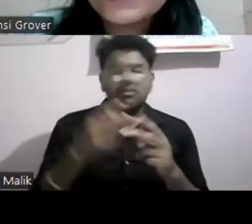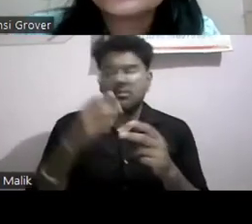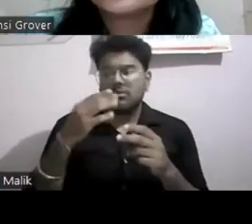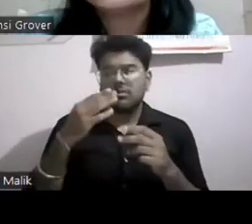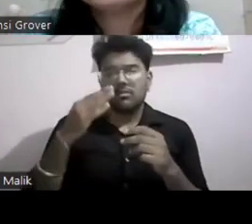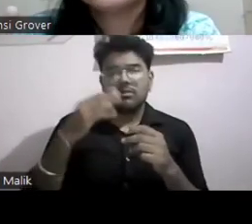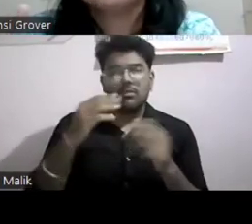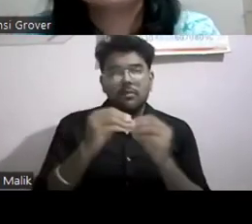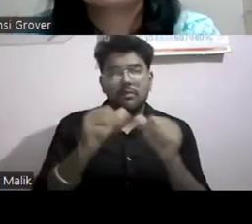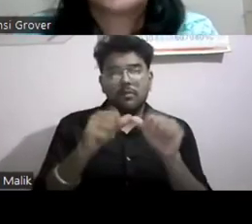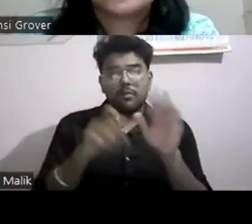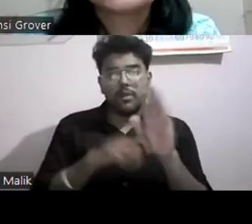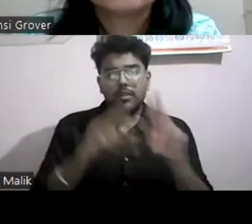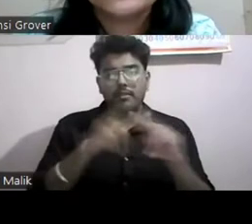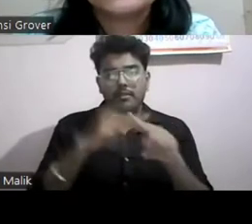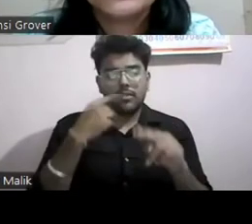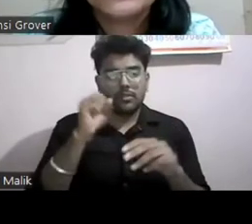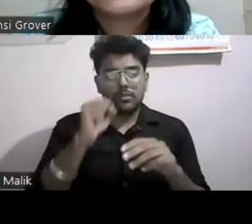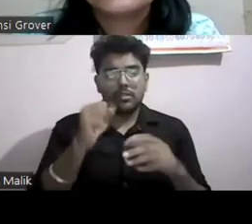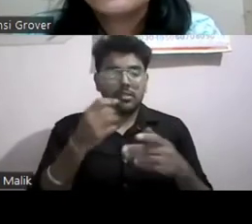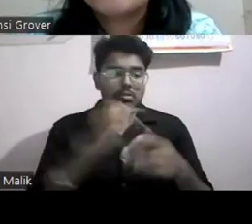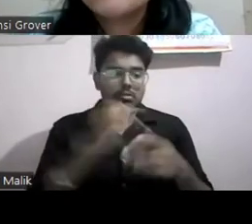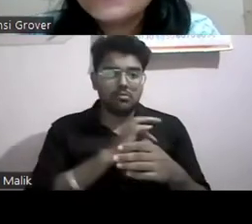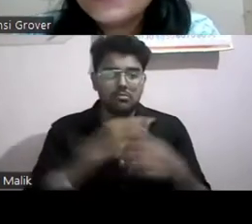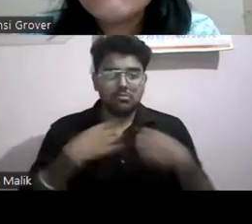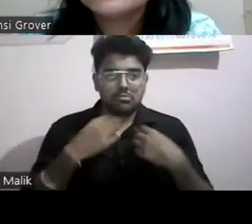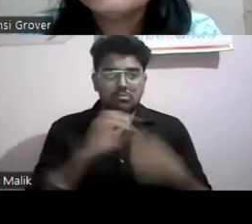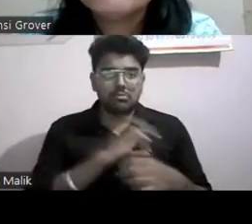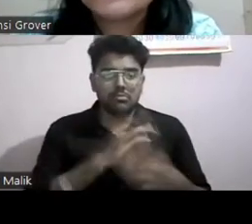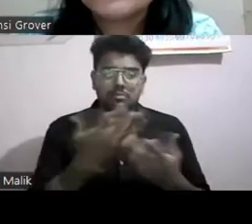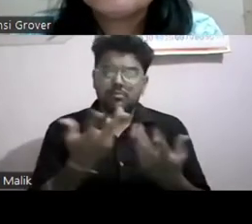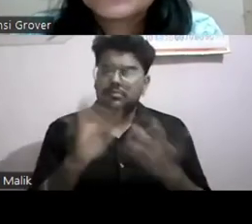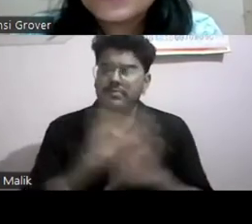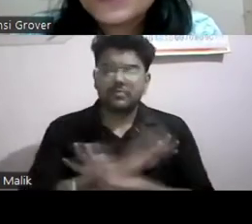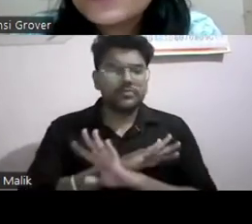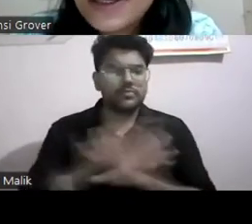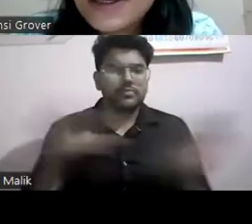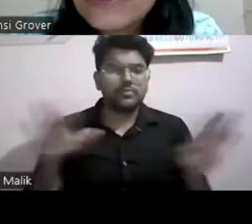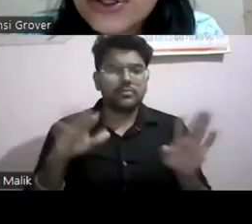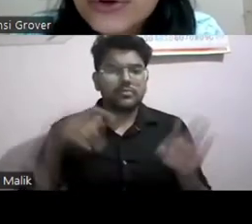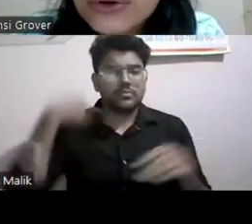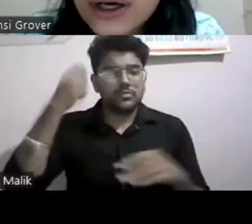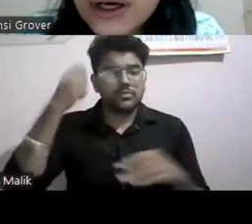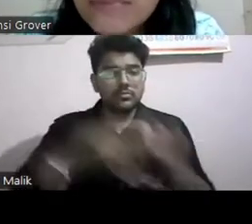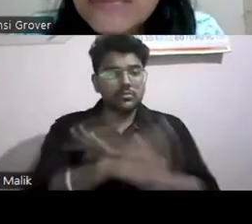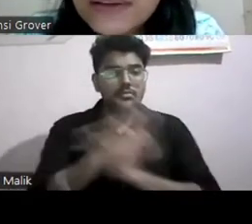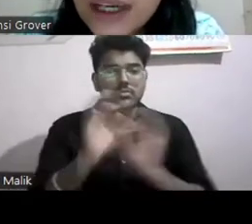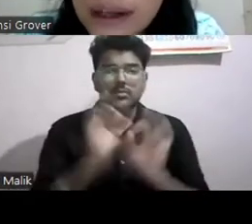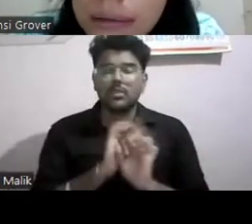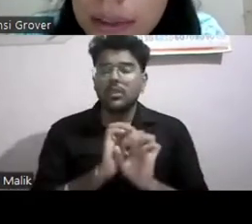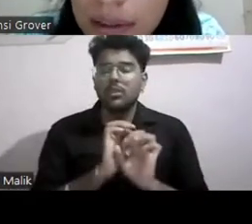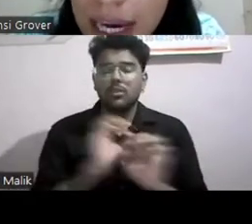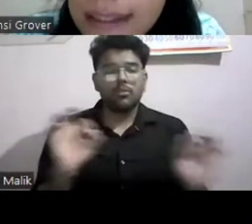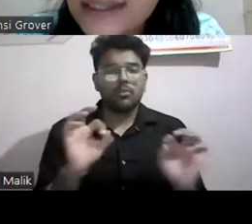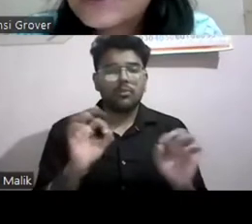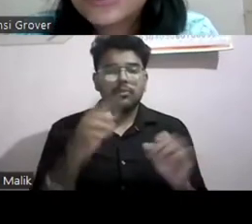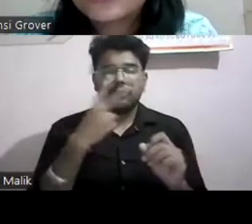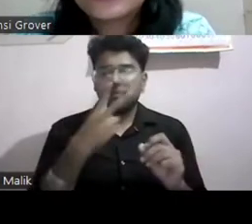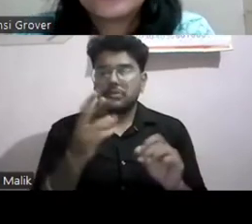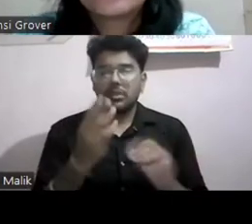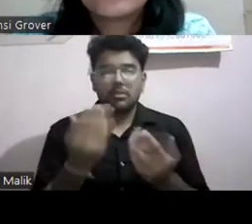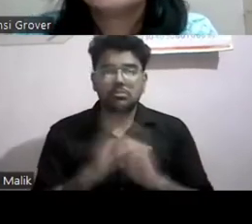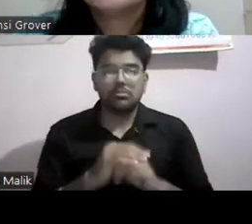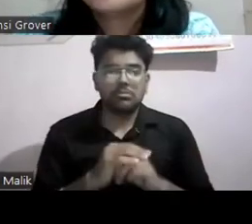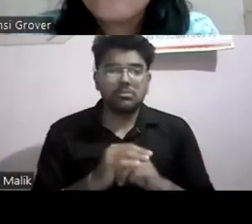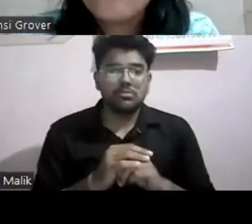would see, you know, that kind of contrast being created, but never in the film is there, you know, there's a